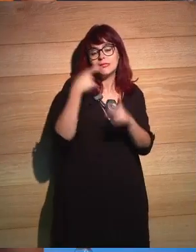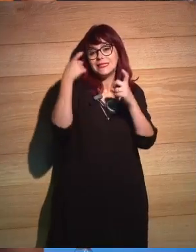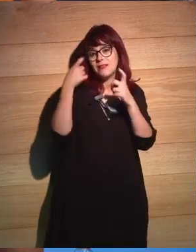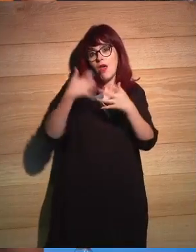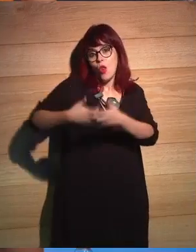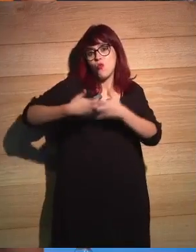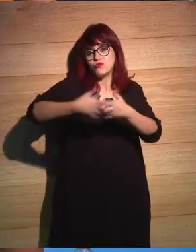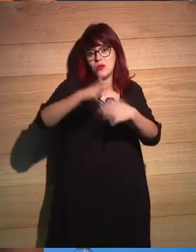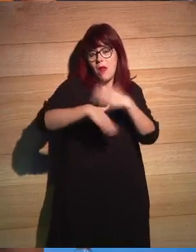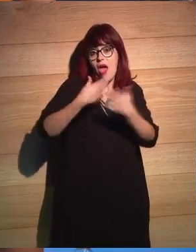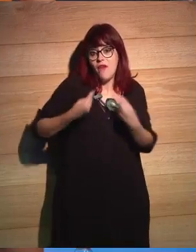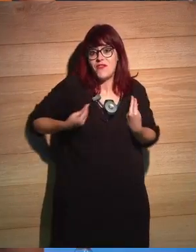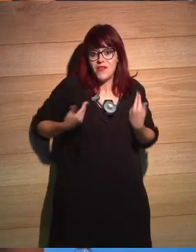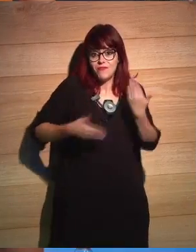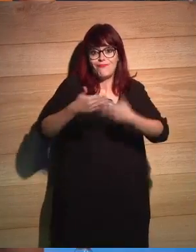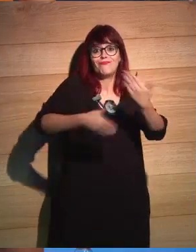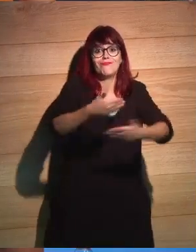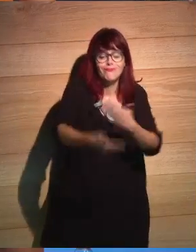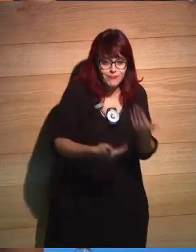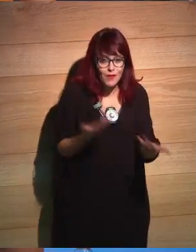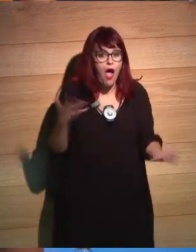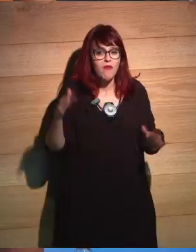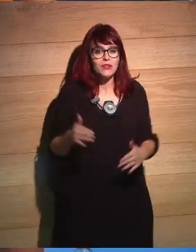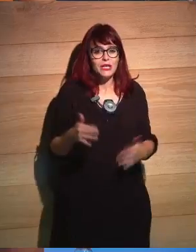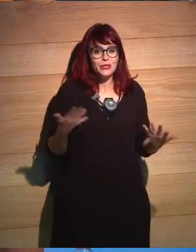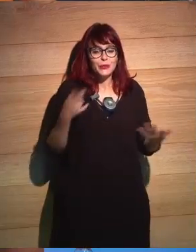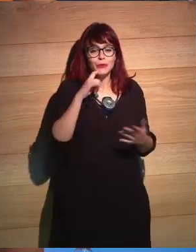daily basis with just surviving.